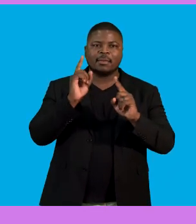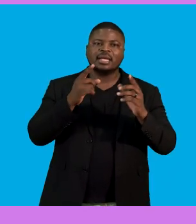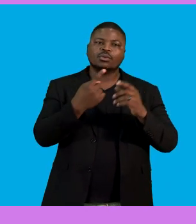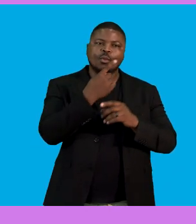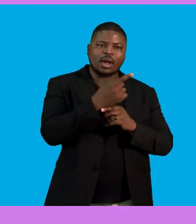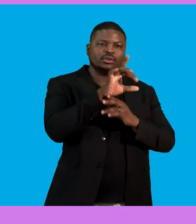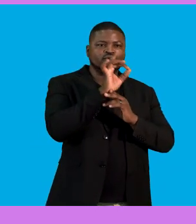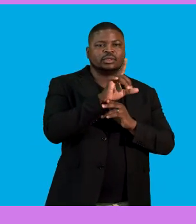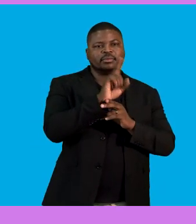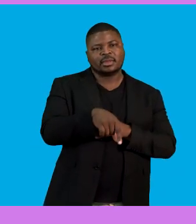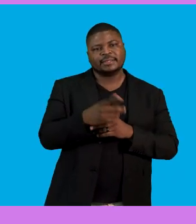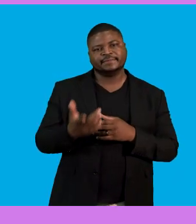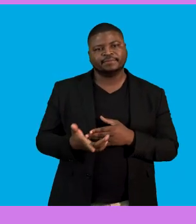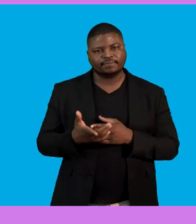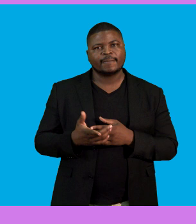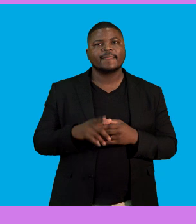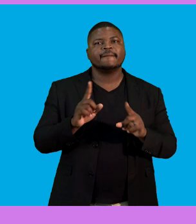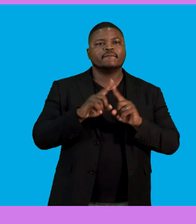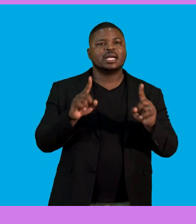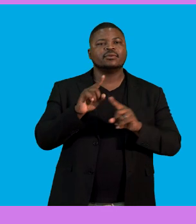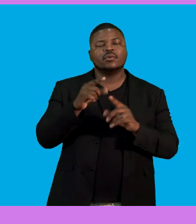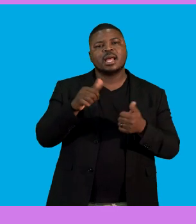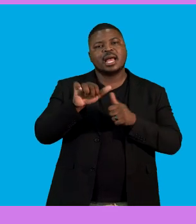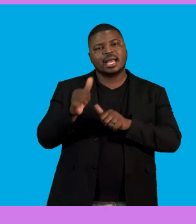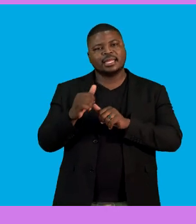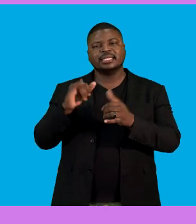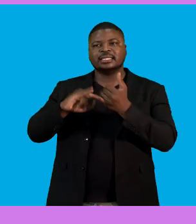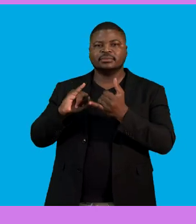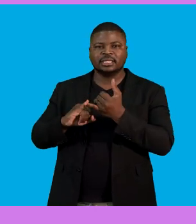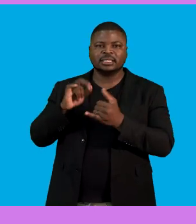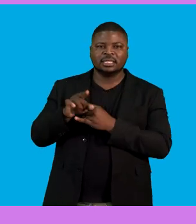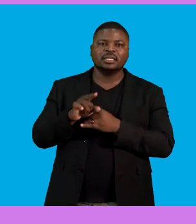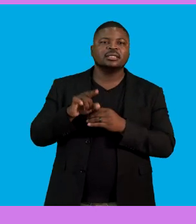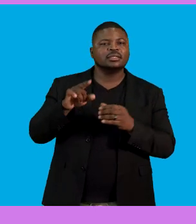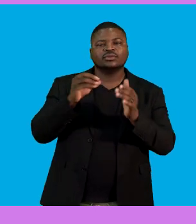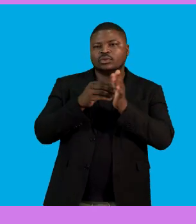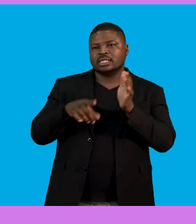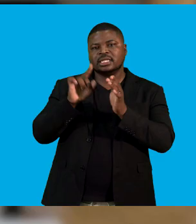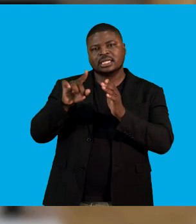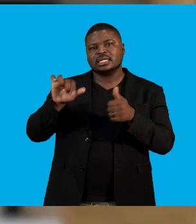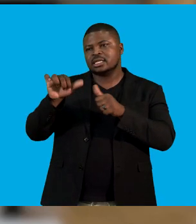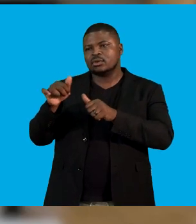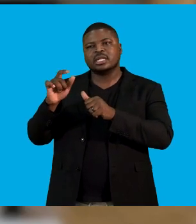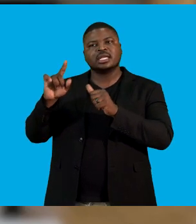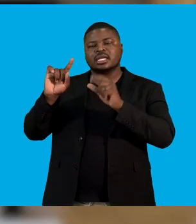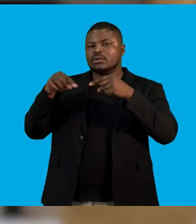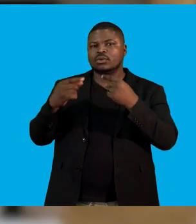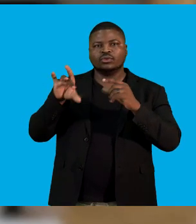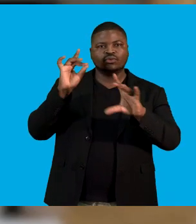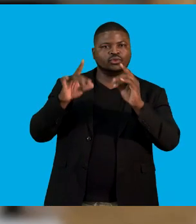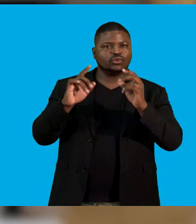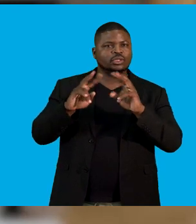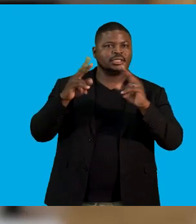add the learners who are doing maths and the learners who are doing maths lit. But with the other subject, we cannot, because learners can choose different variety